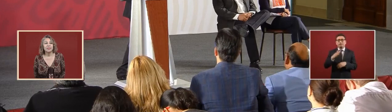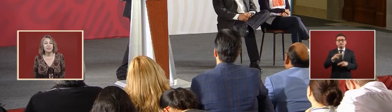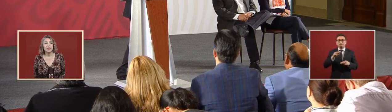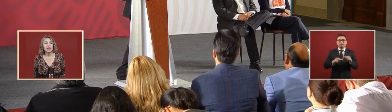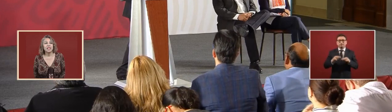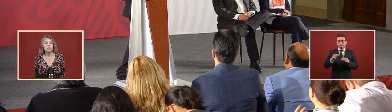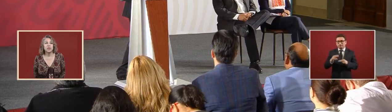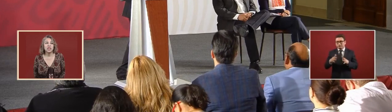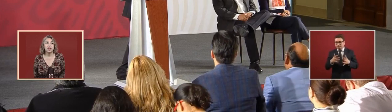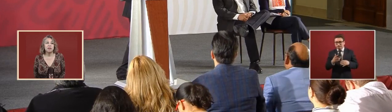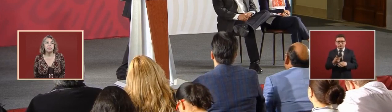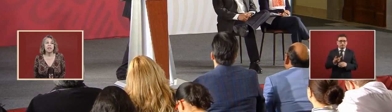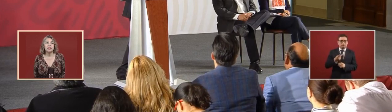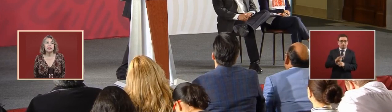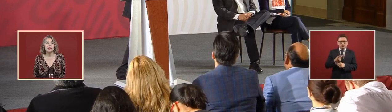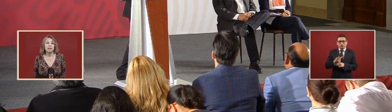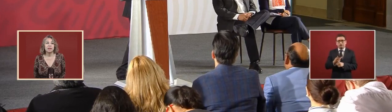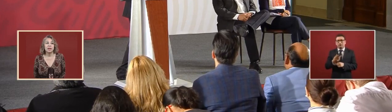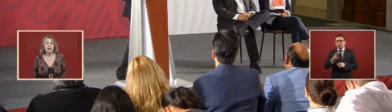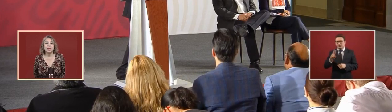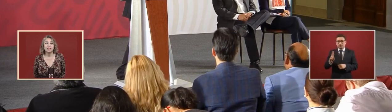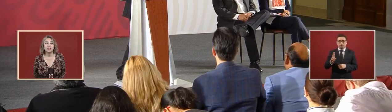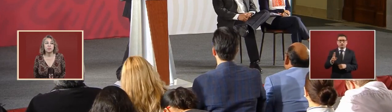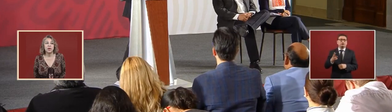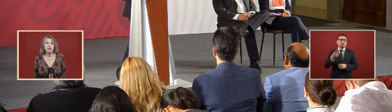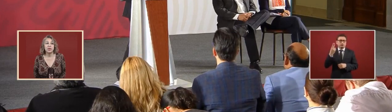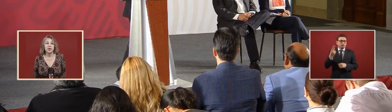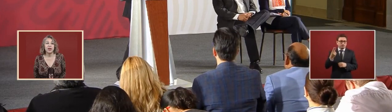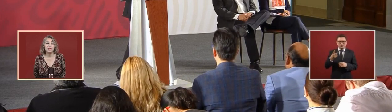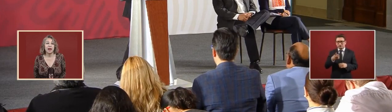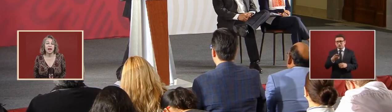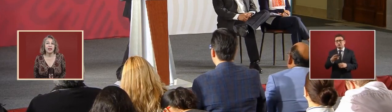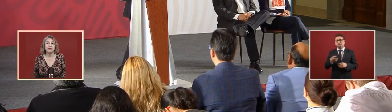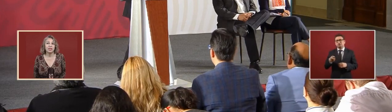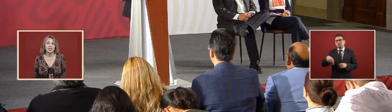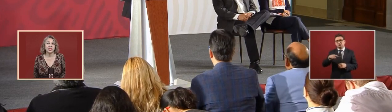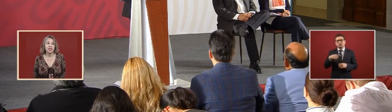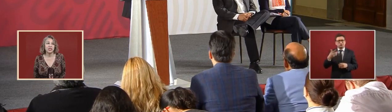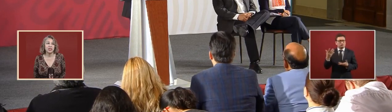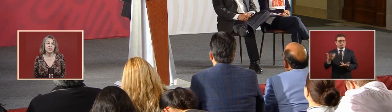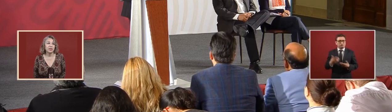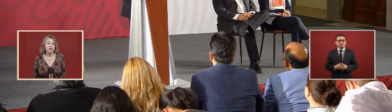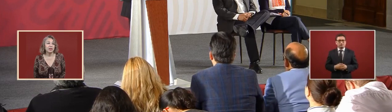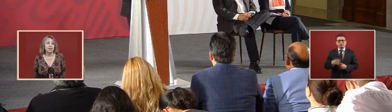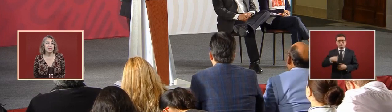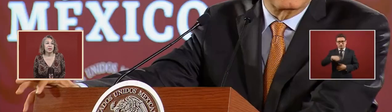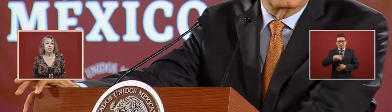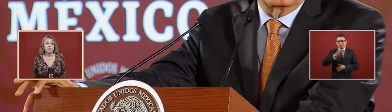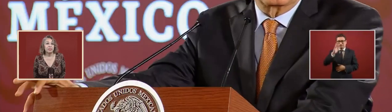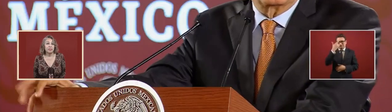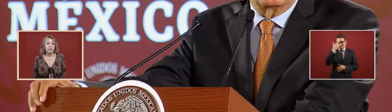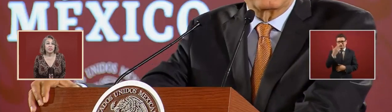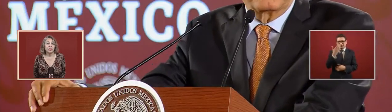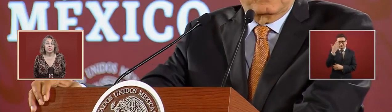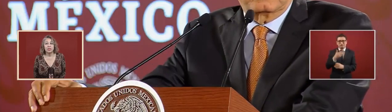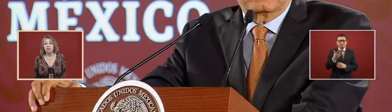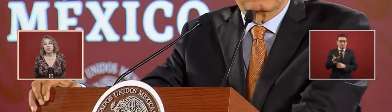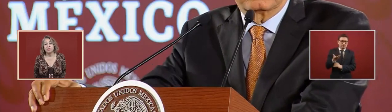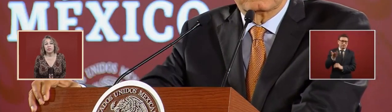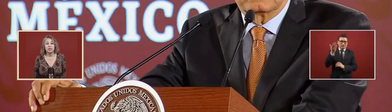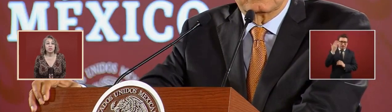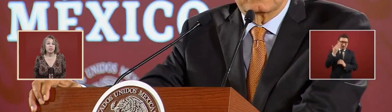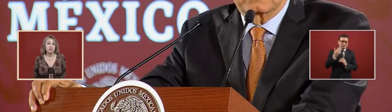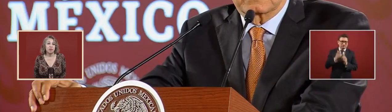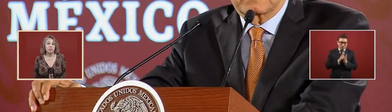nivel medio, especially in the middle, superior y en and el superior, superior and the high level education. La primer, reforma so